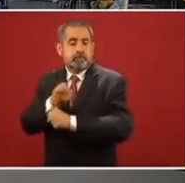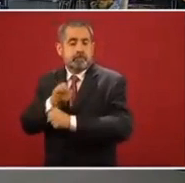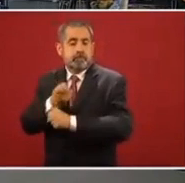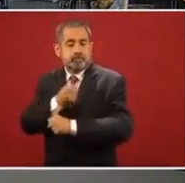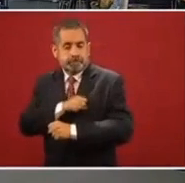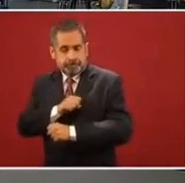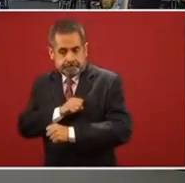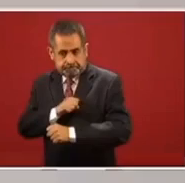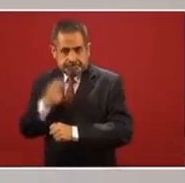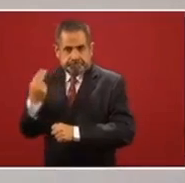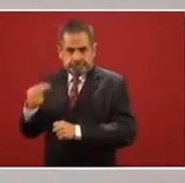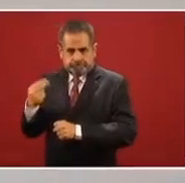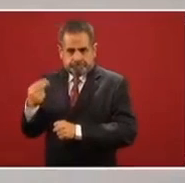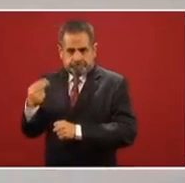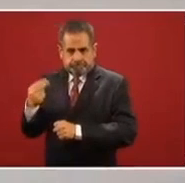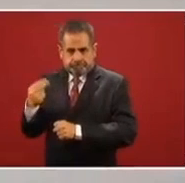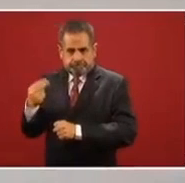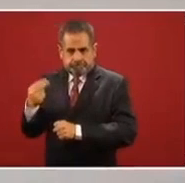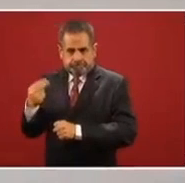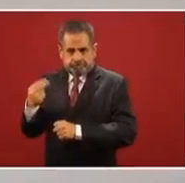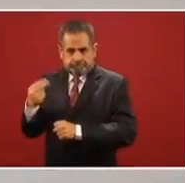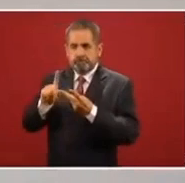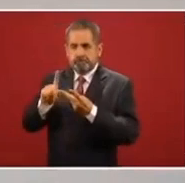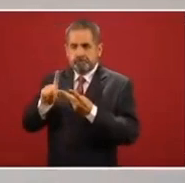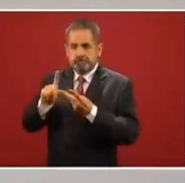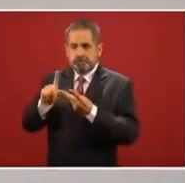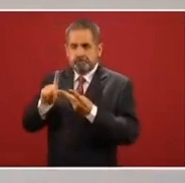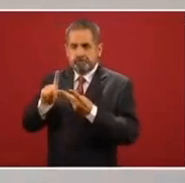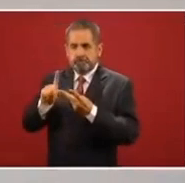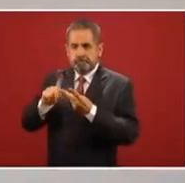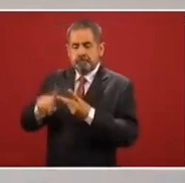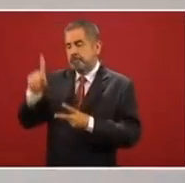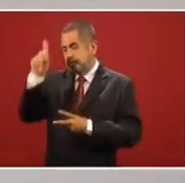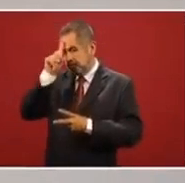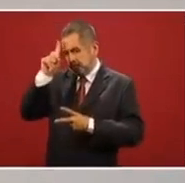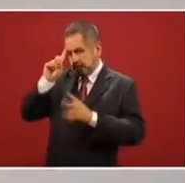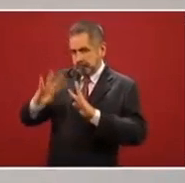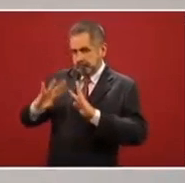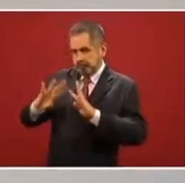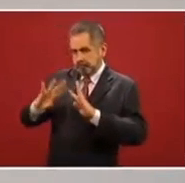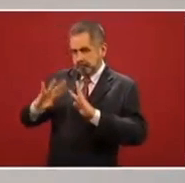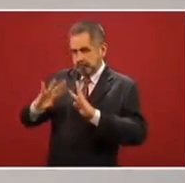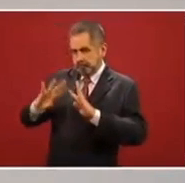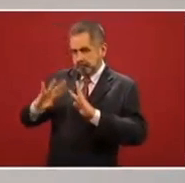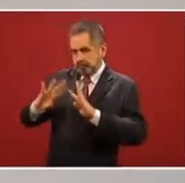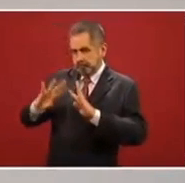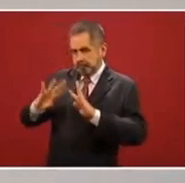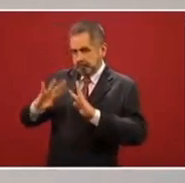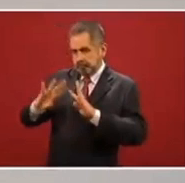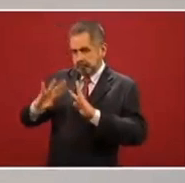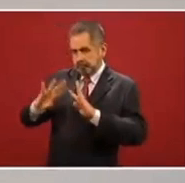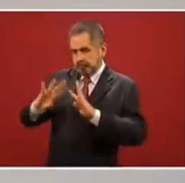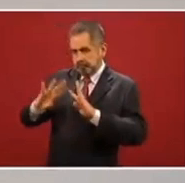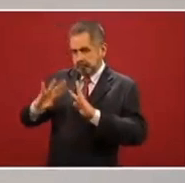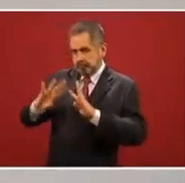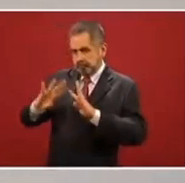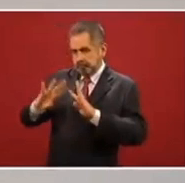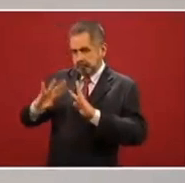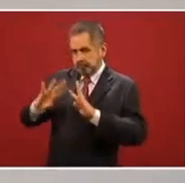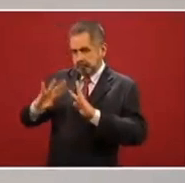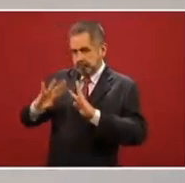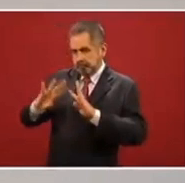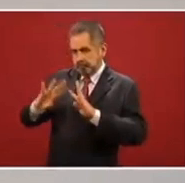Welfare, y un consejo que and a council se llama Consejo de Salubridad General. which is called the Council of